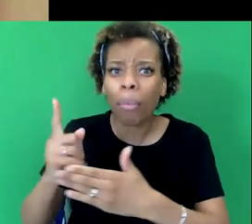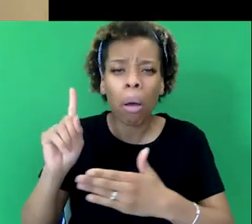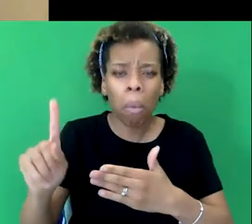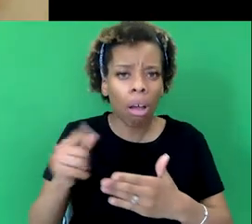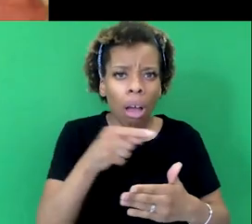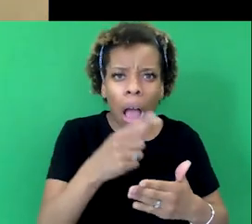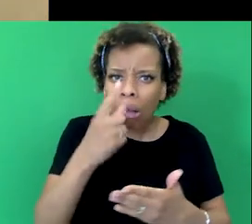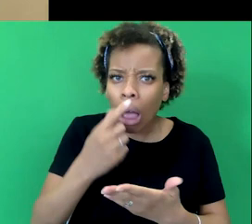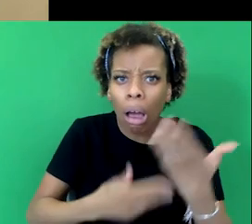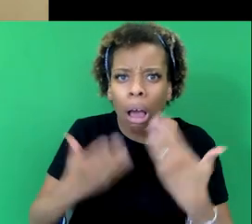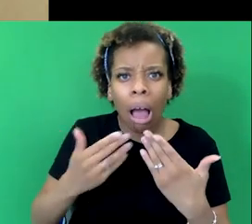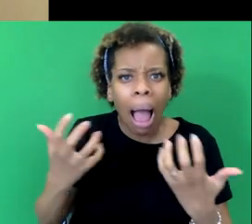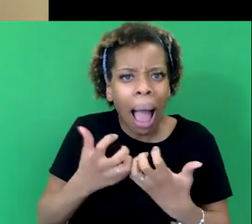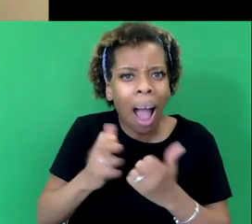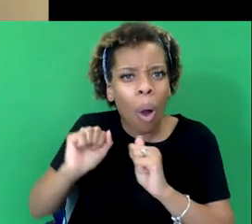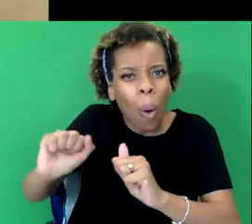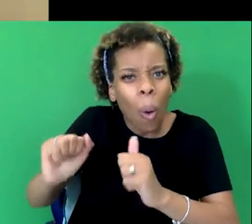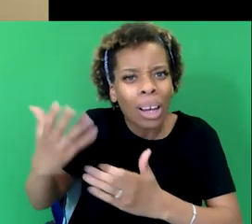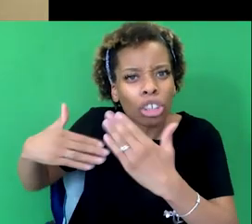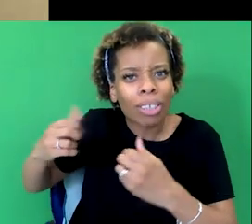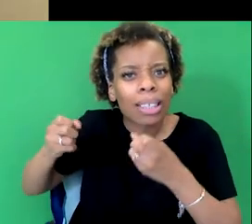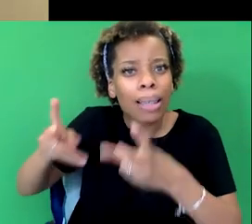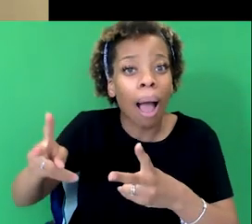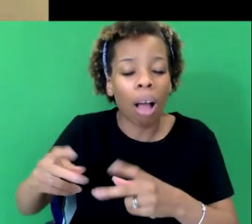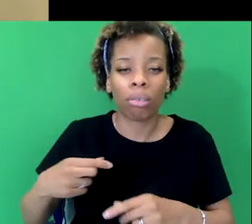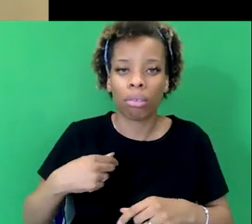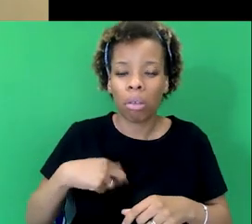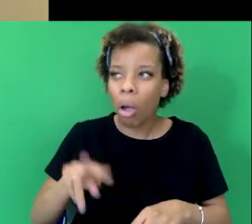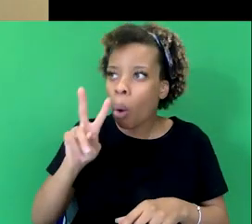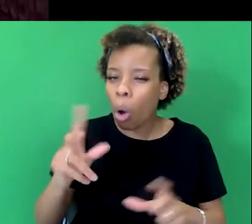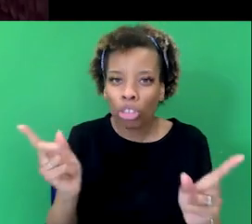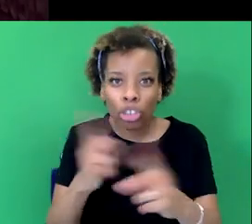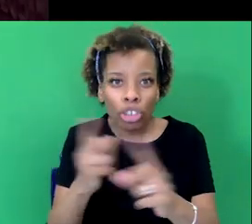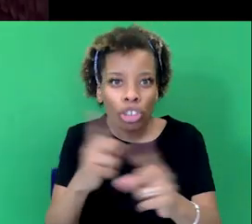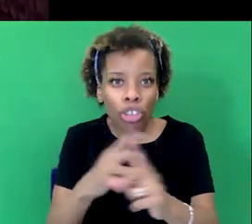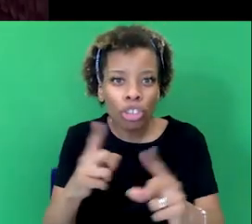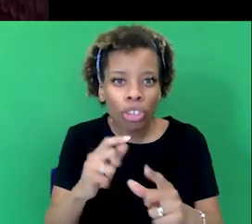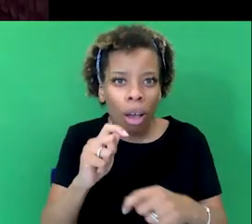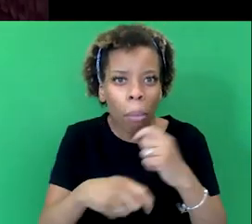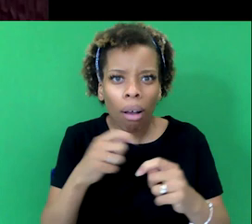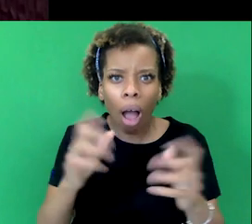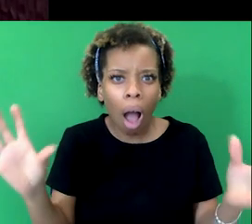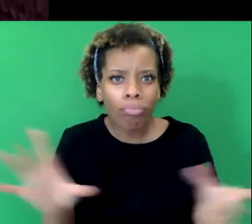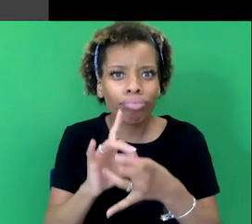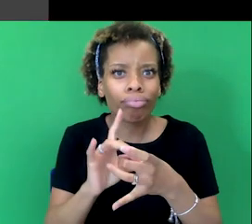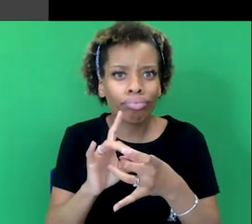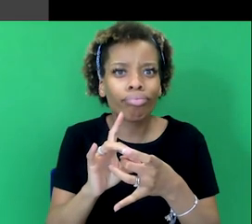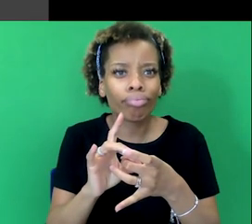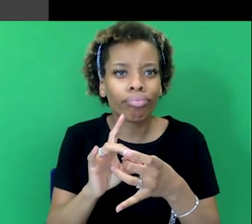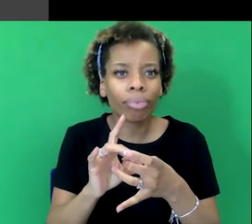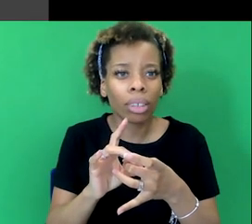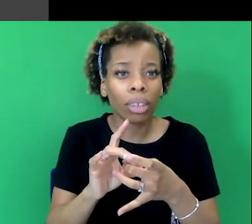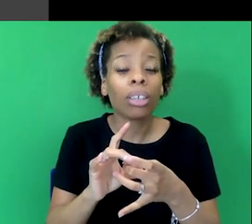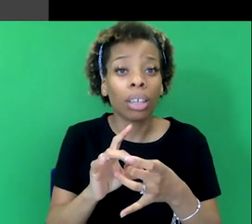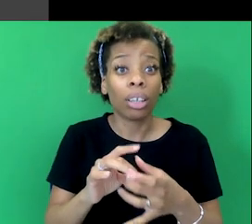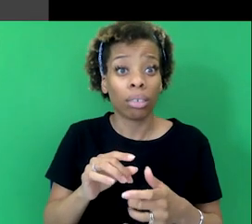if I, when we work, I'm watching those collaborations sometimes become something real. and involving stakeholder people